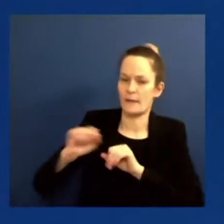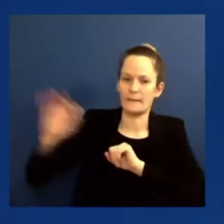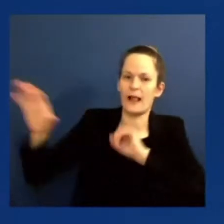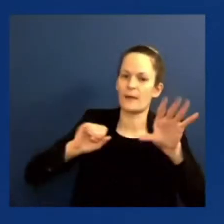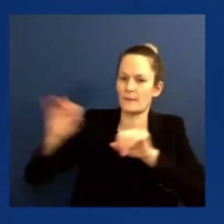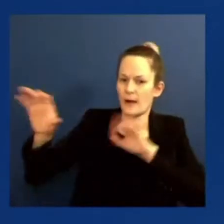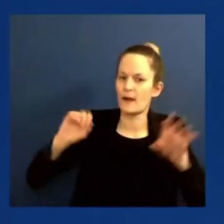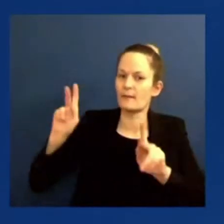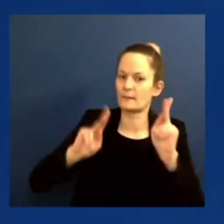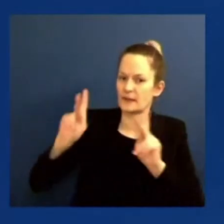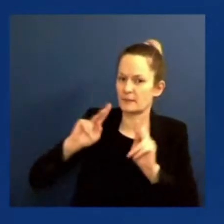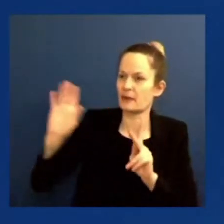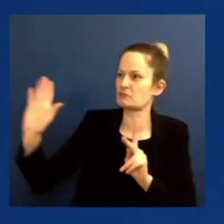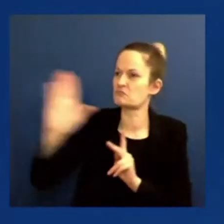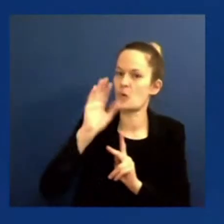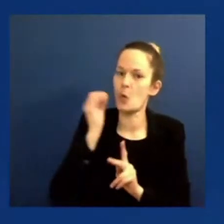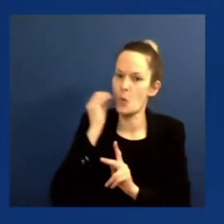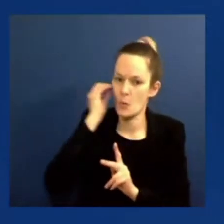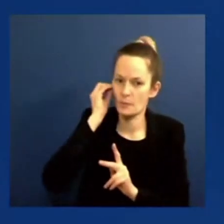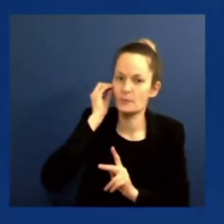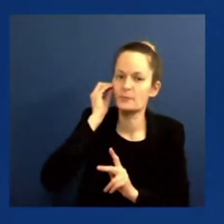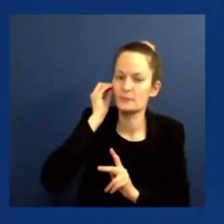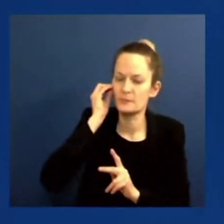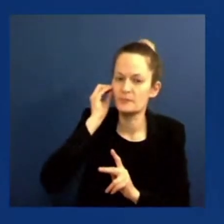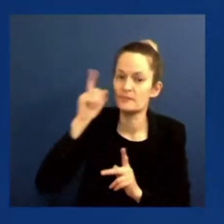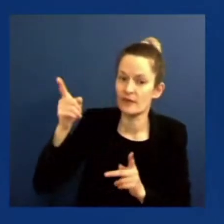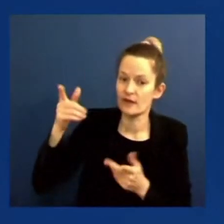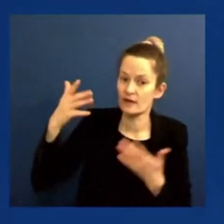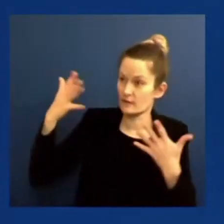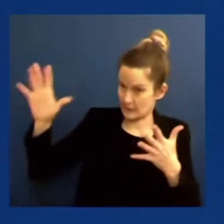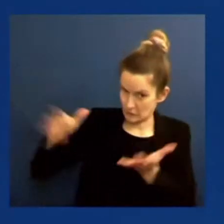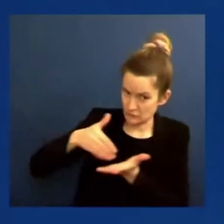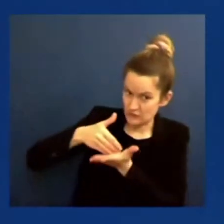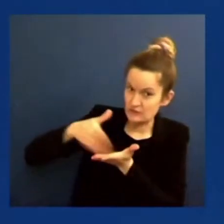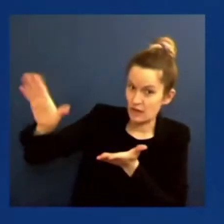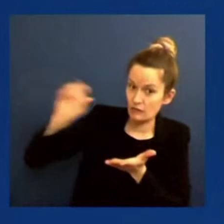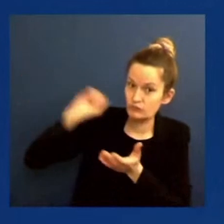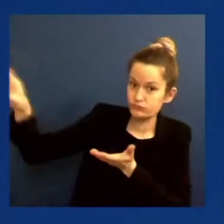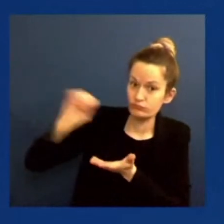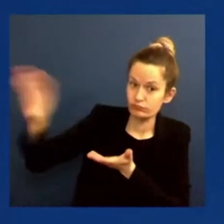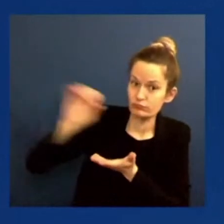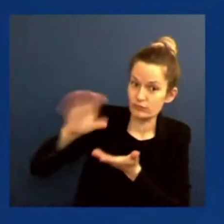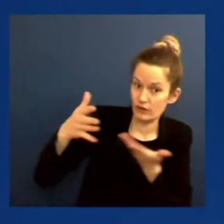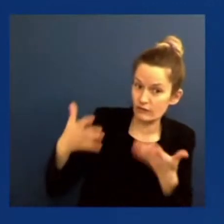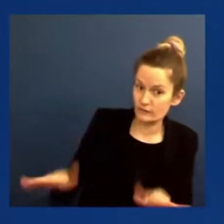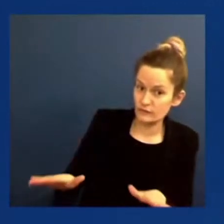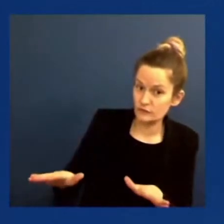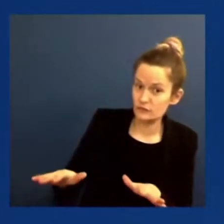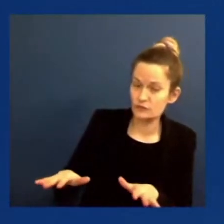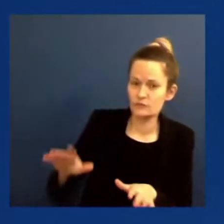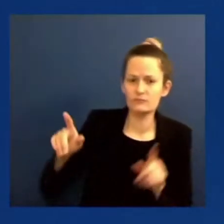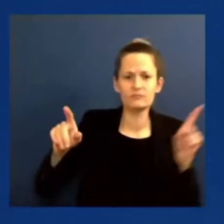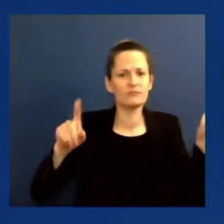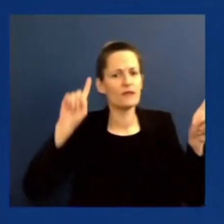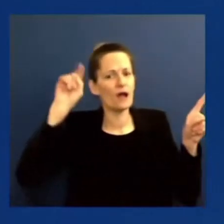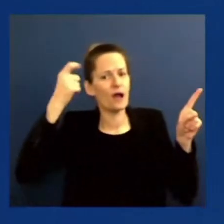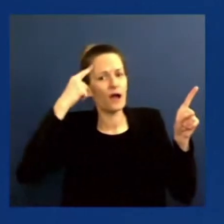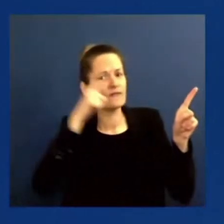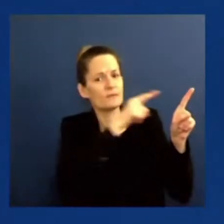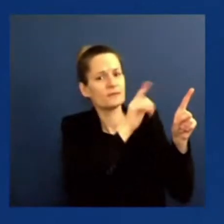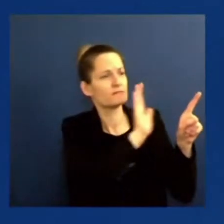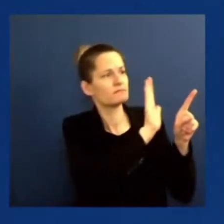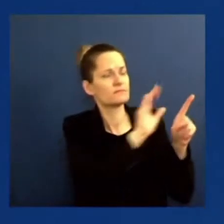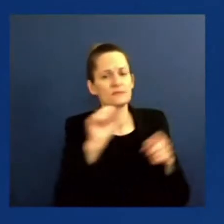how many have gone out, and as well, at this point, what is the government supply like? Have the supplies come